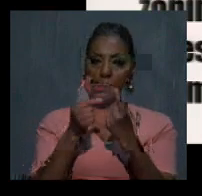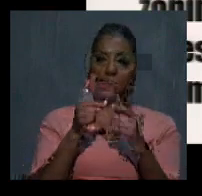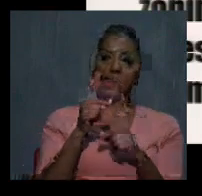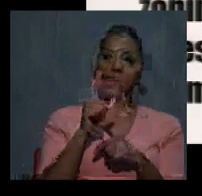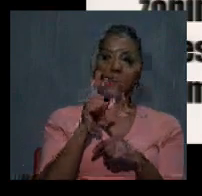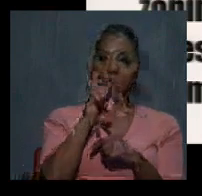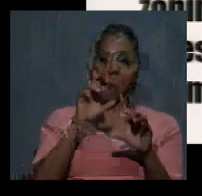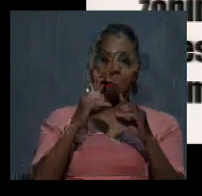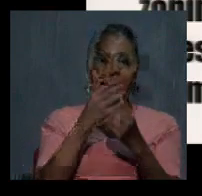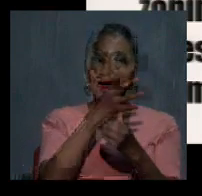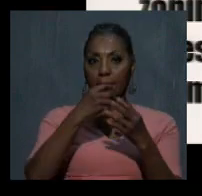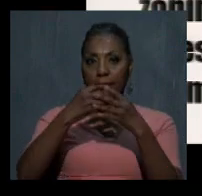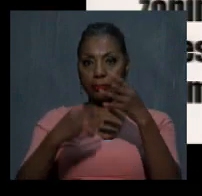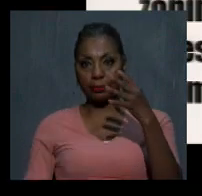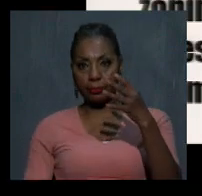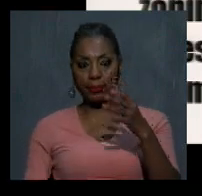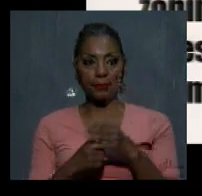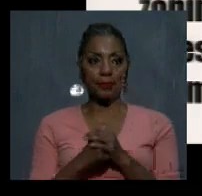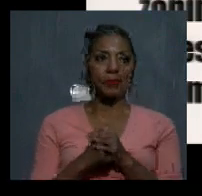organizations.